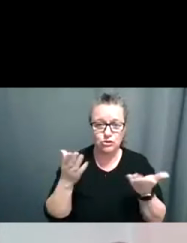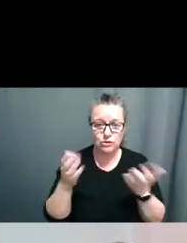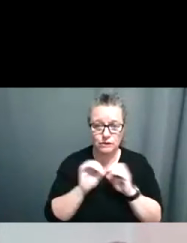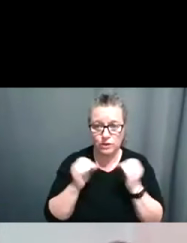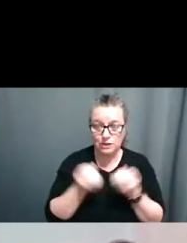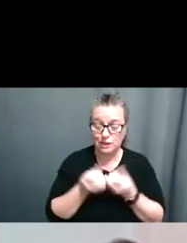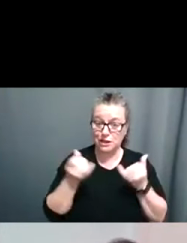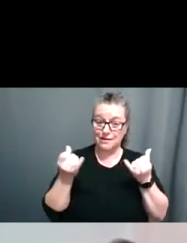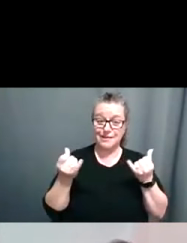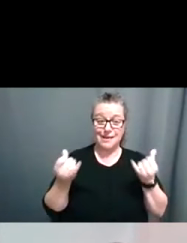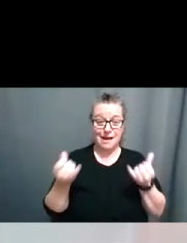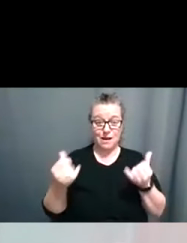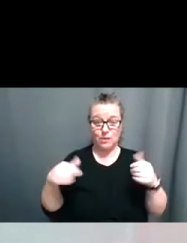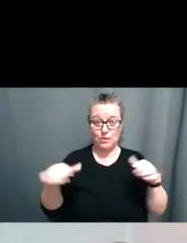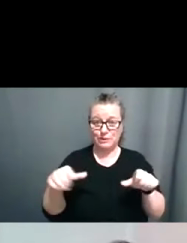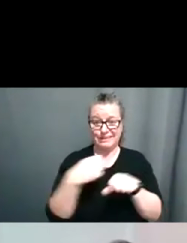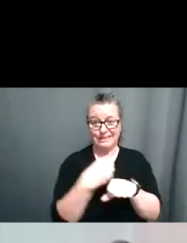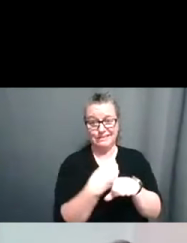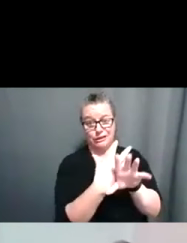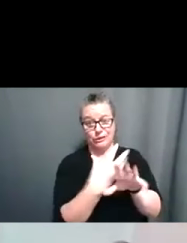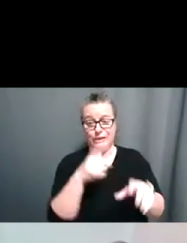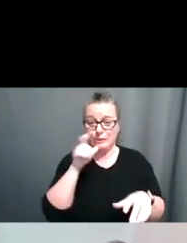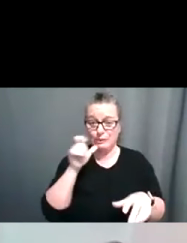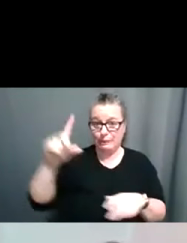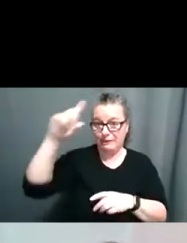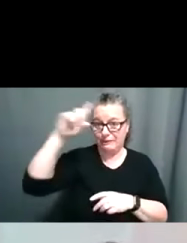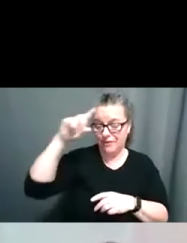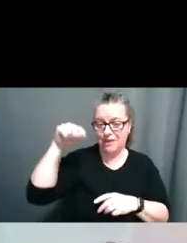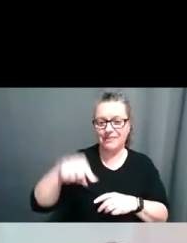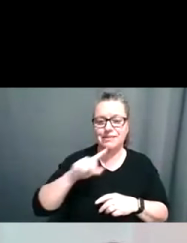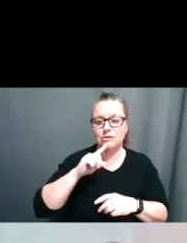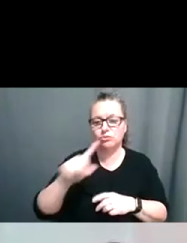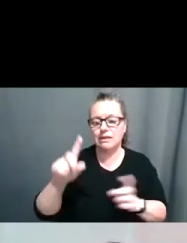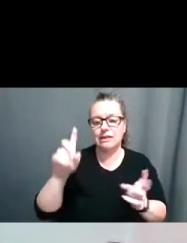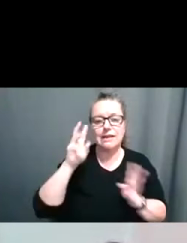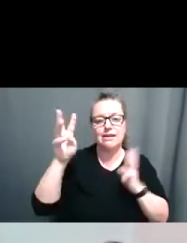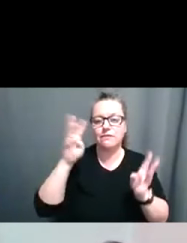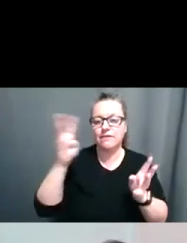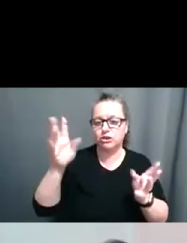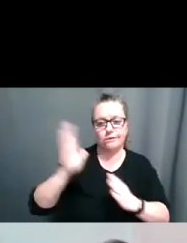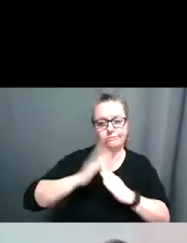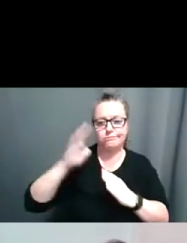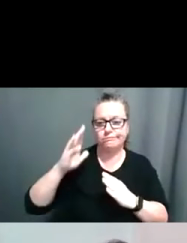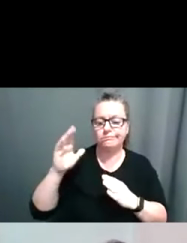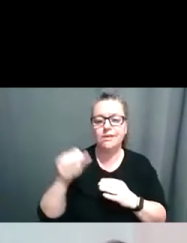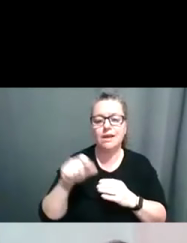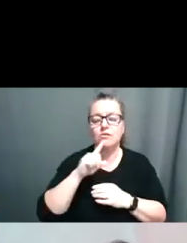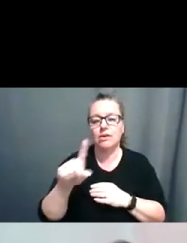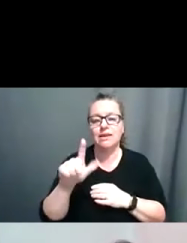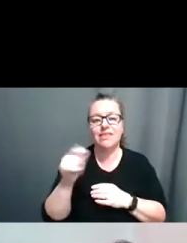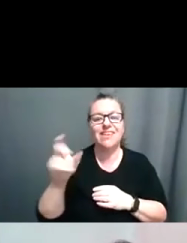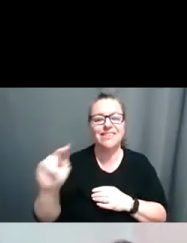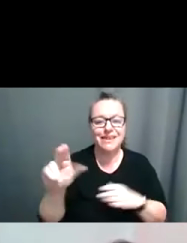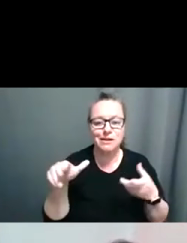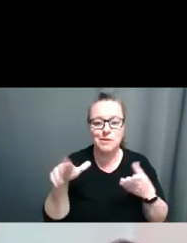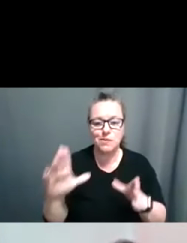now here we are doing this virtually. Who would have thought? This is really innovation at its finest, and definitely the Lean way to do it in